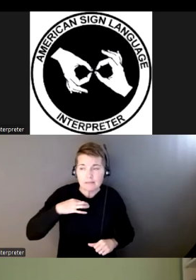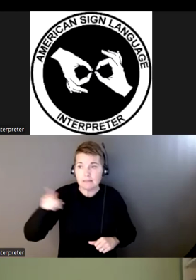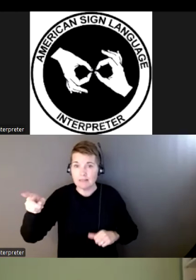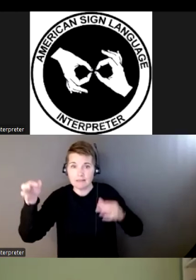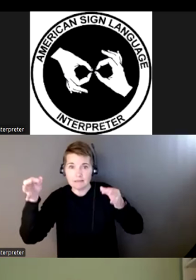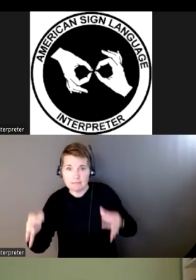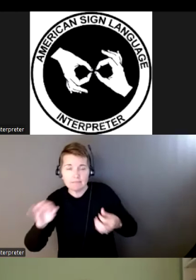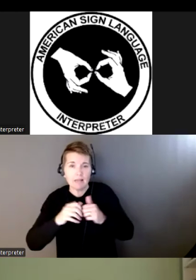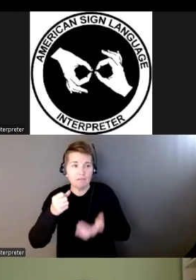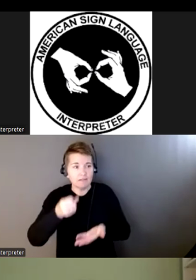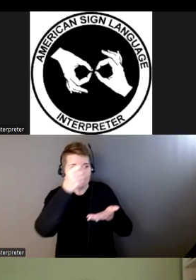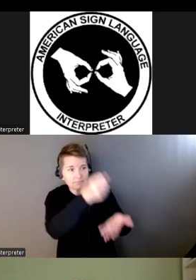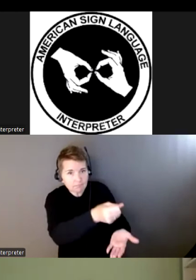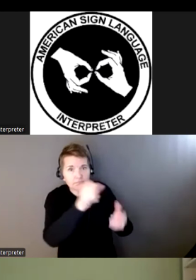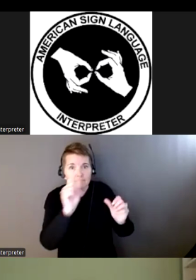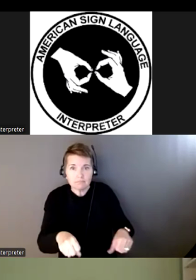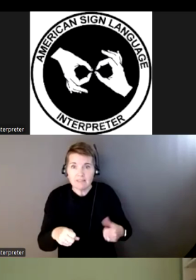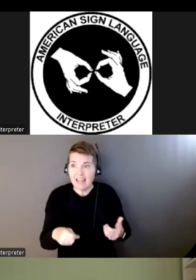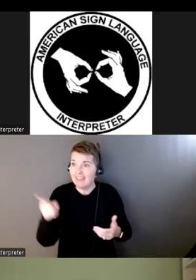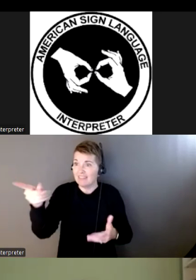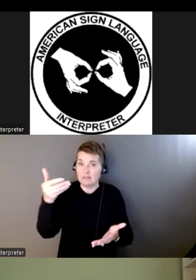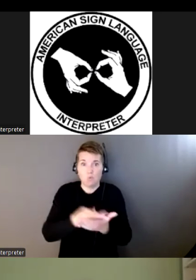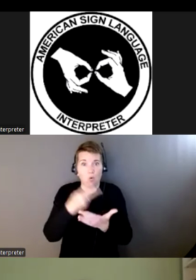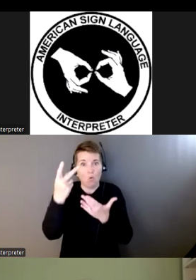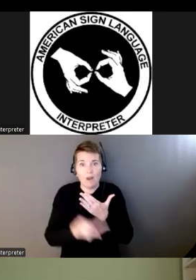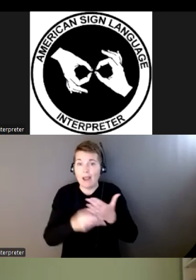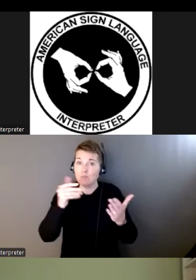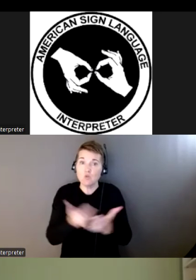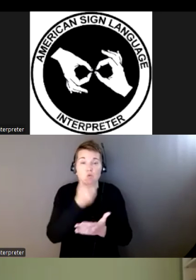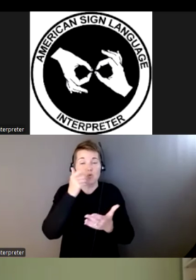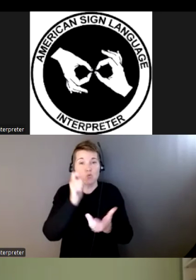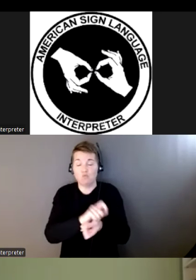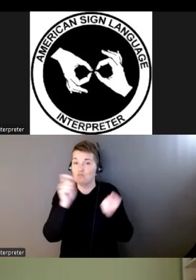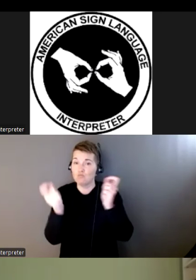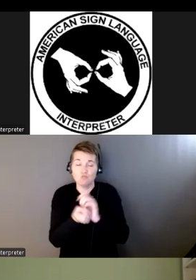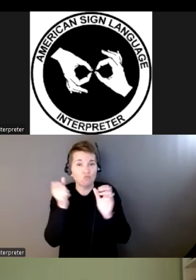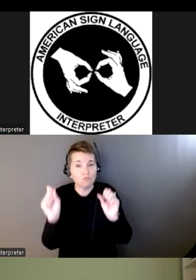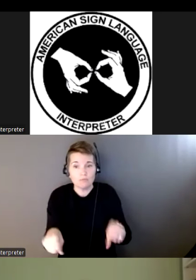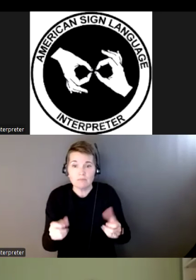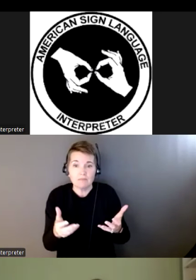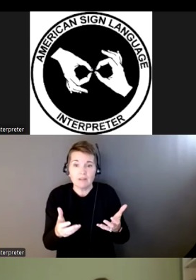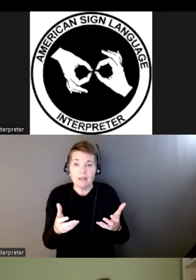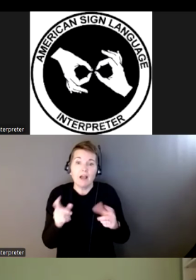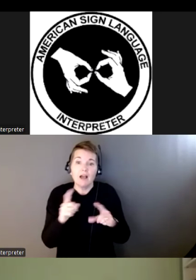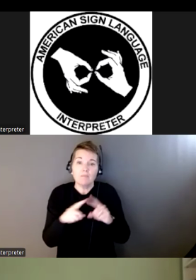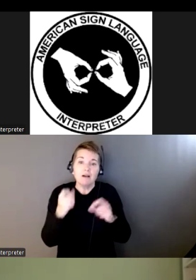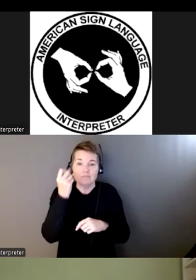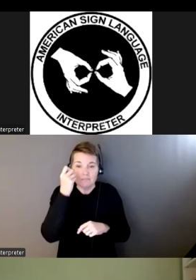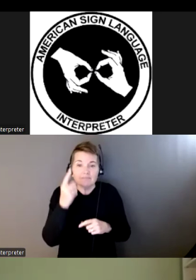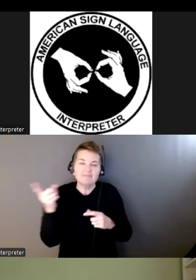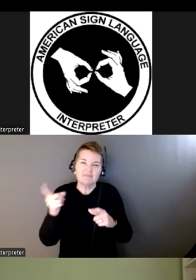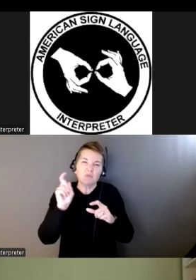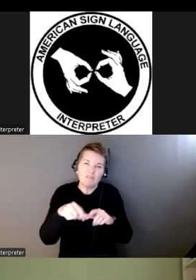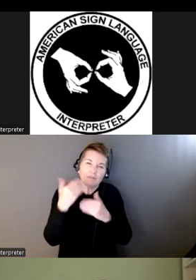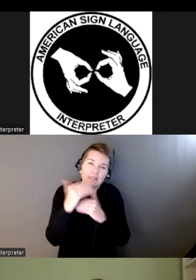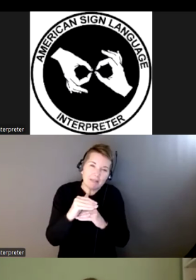And anything new can happen within the program, of course, within the limitations of working with TPL and